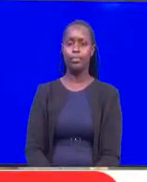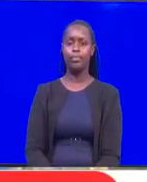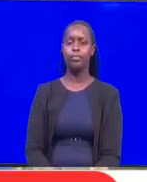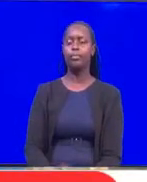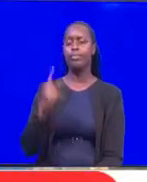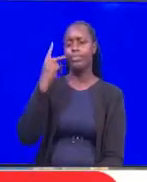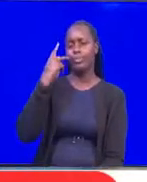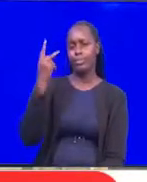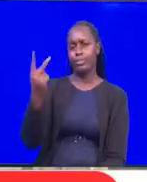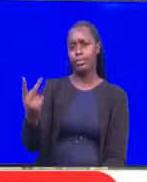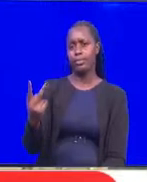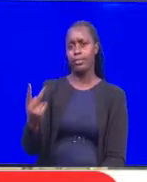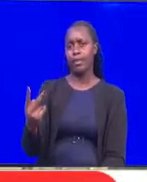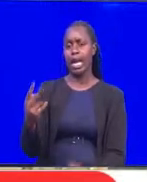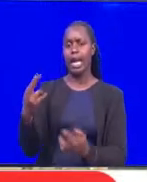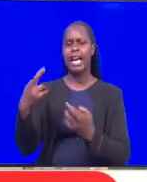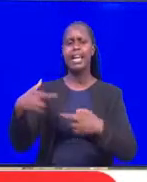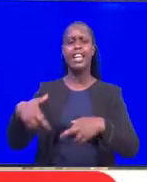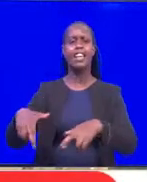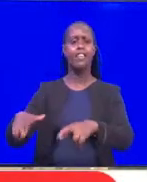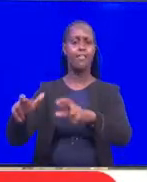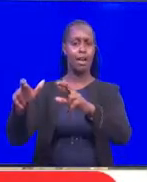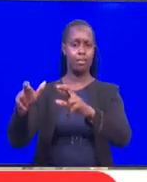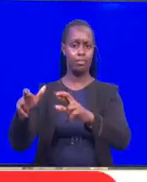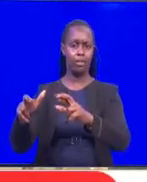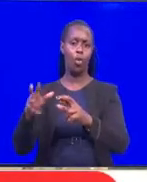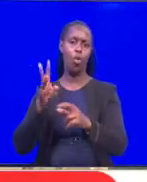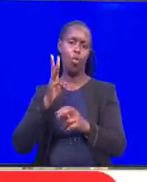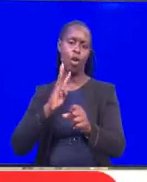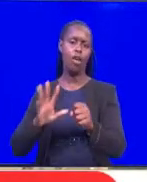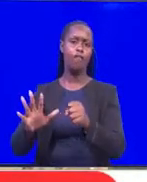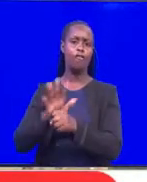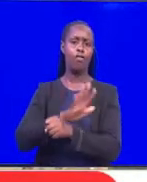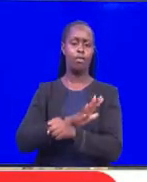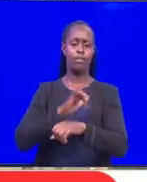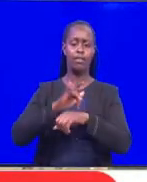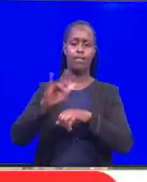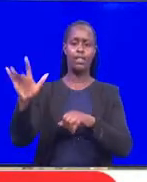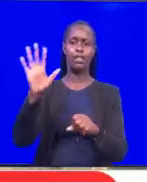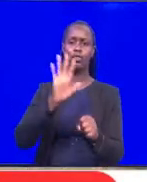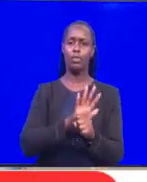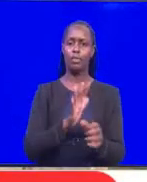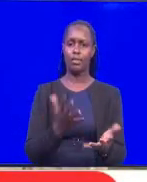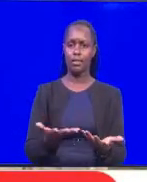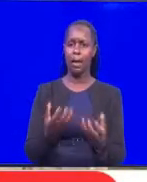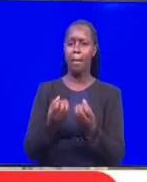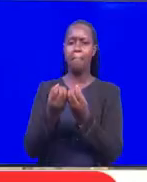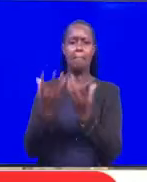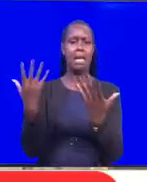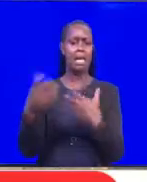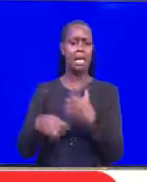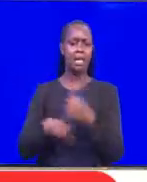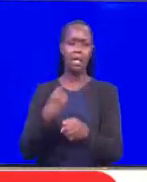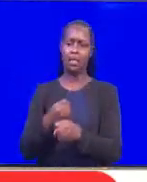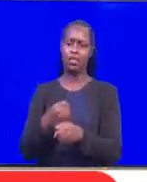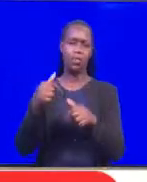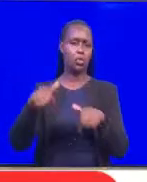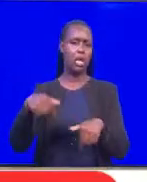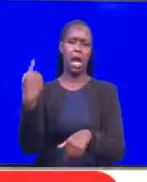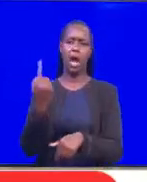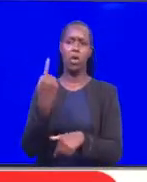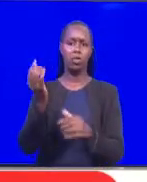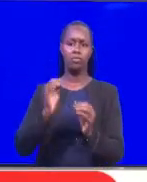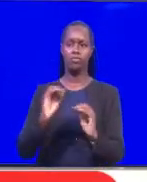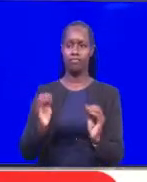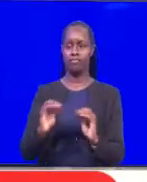katika hii mtoni imeleta madhara mingi sana na miaka mingi sio hii peke yake. The floods